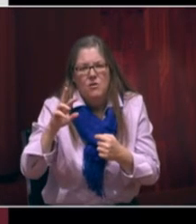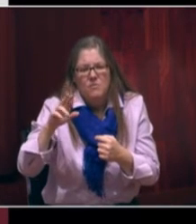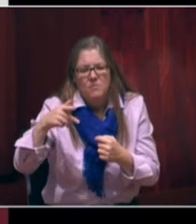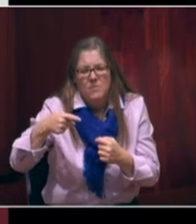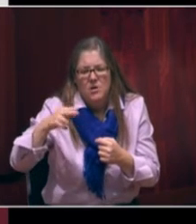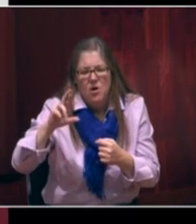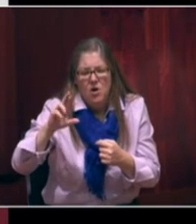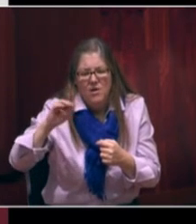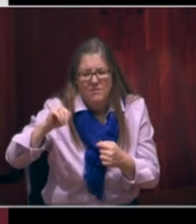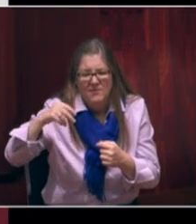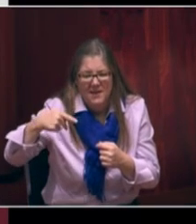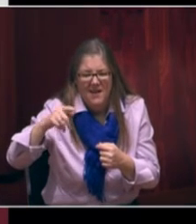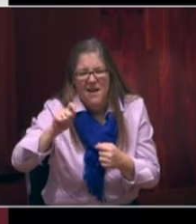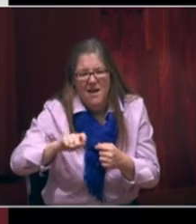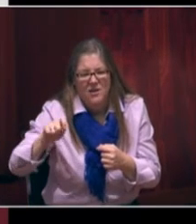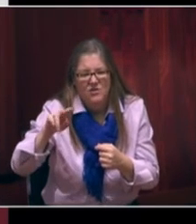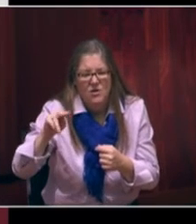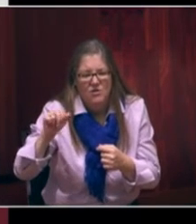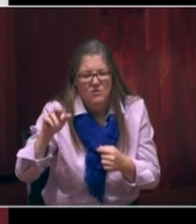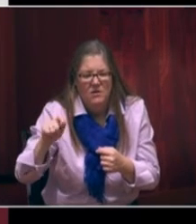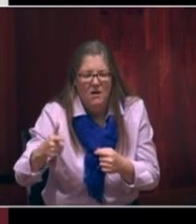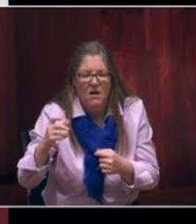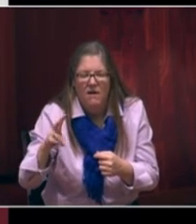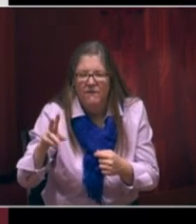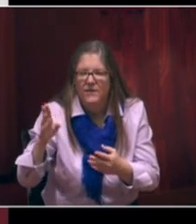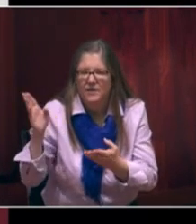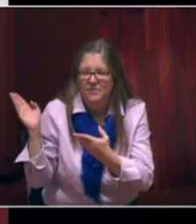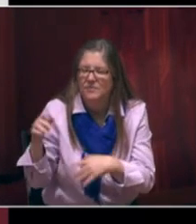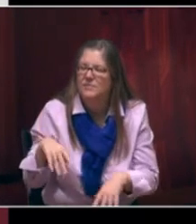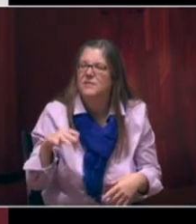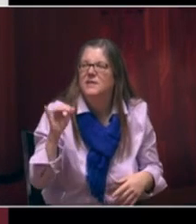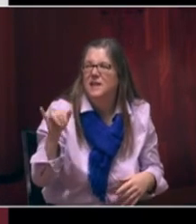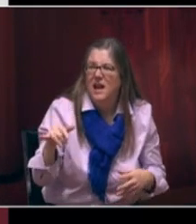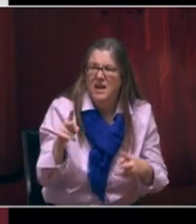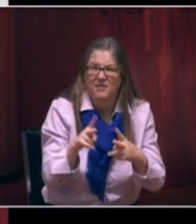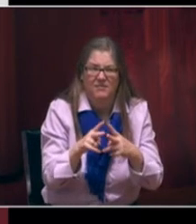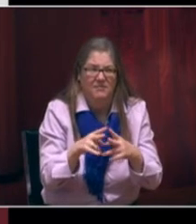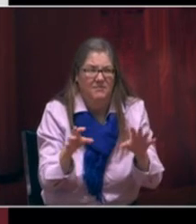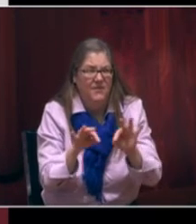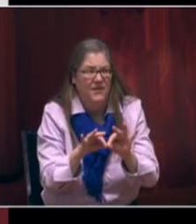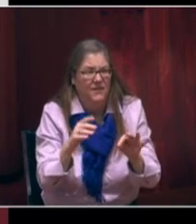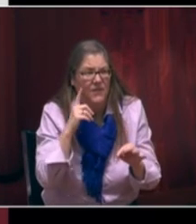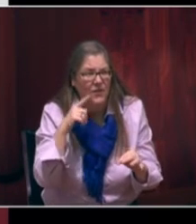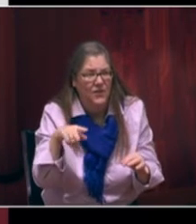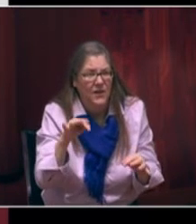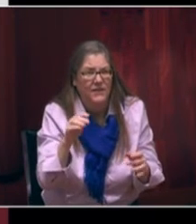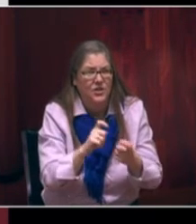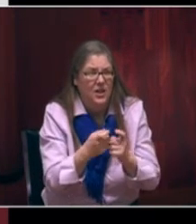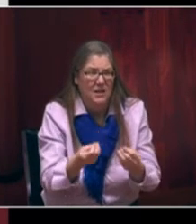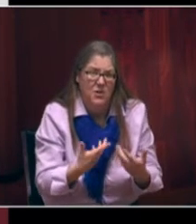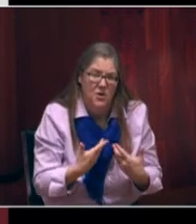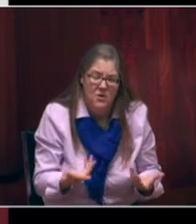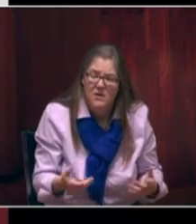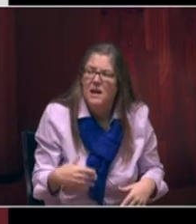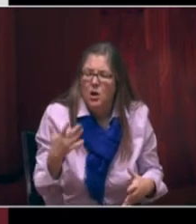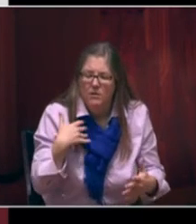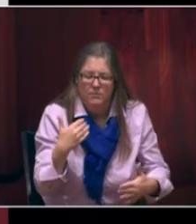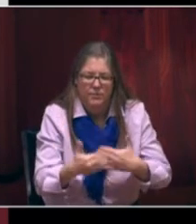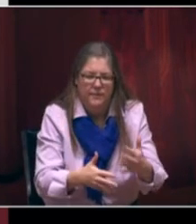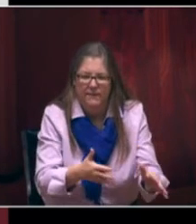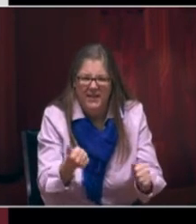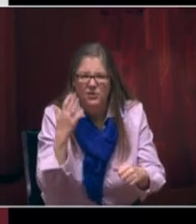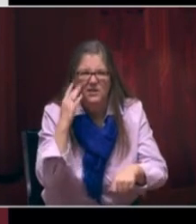prmd@nara.gov. So those are the key takeaways I have for you. I know I kind of moved through that kind of quickly, but I know